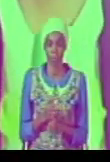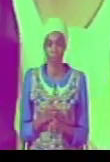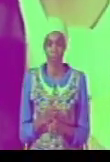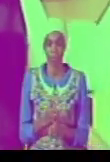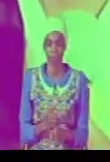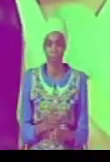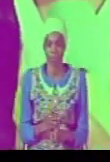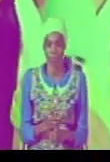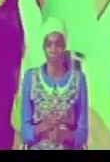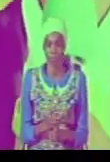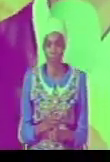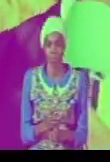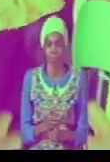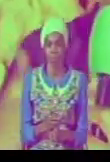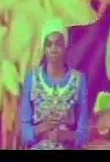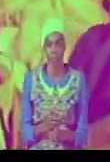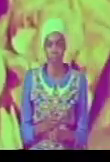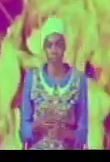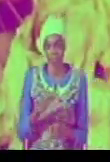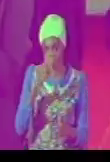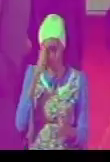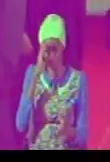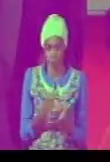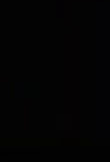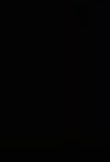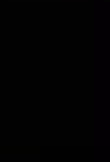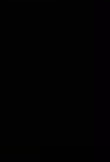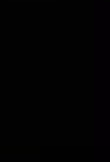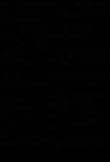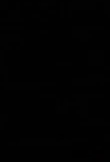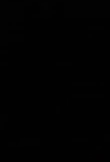Trusting in our Savior, believing in